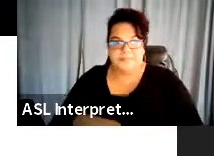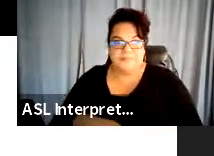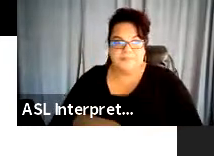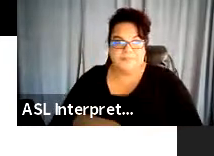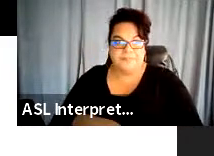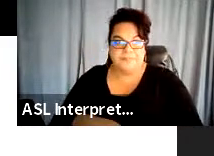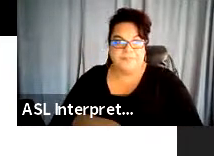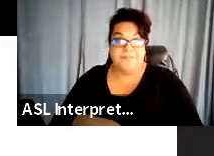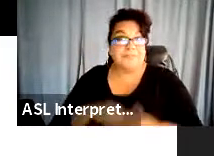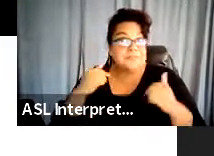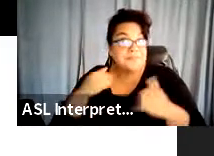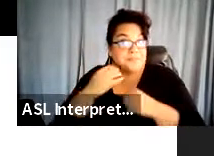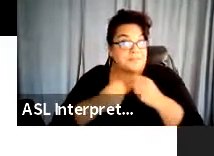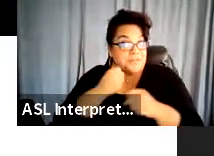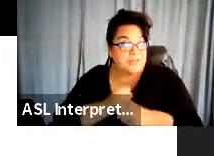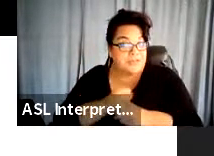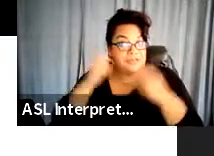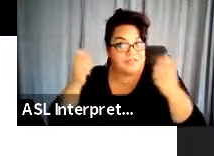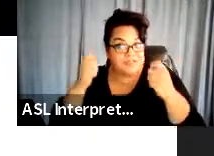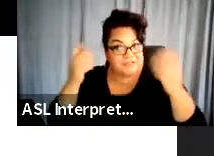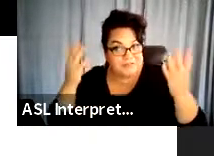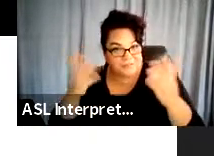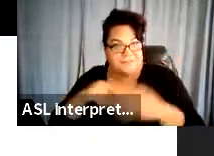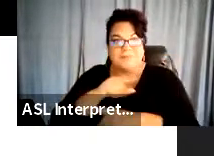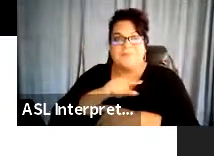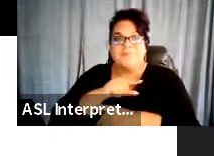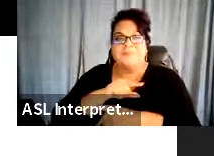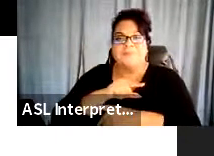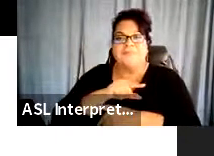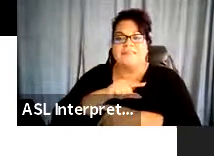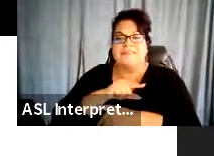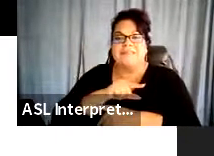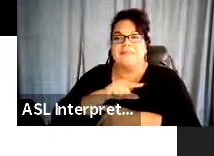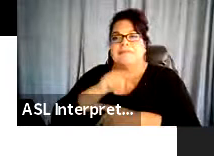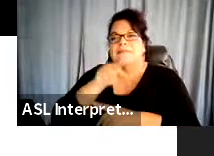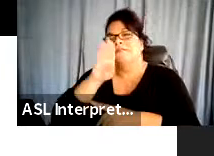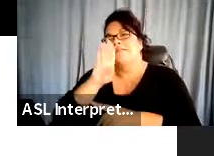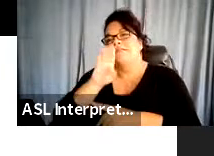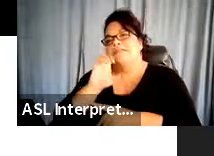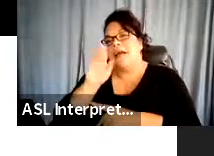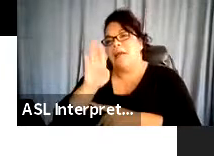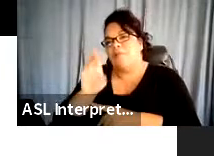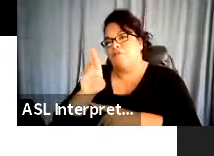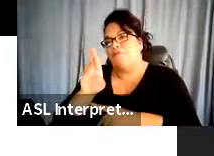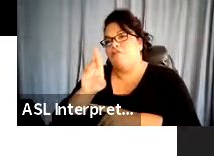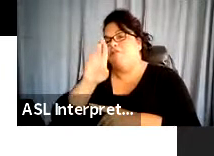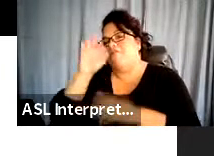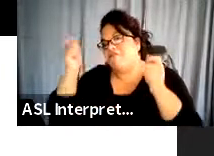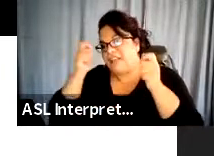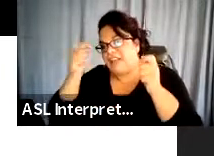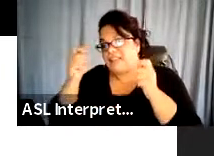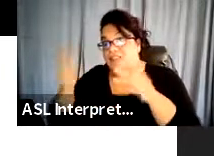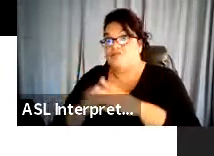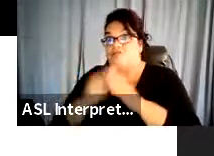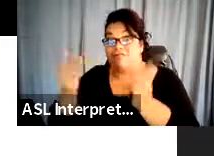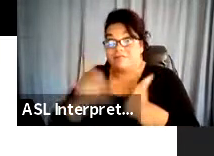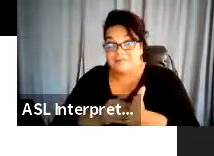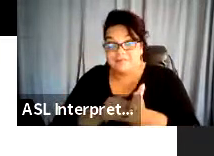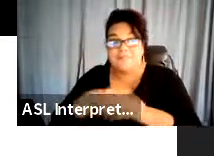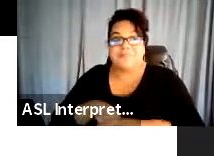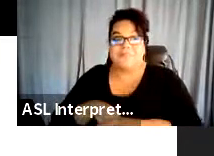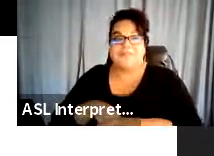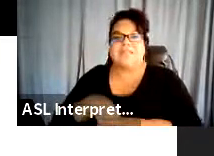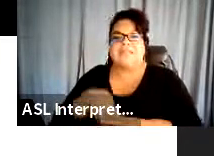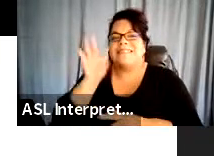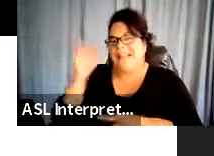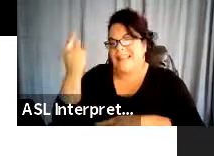This year's festival, Cyberfest Rebooted, is a nine-day festival that's mostly